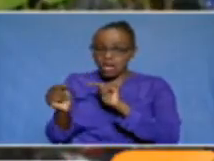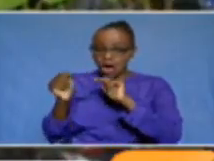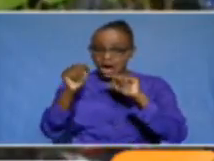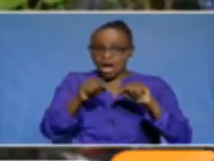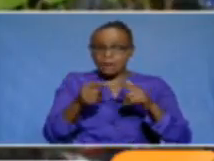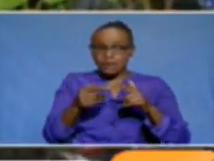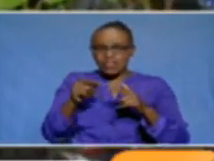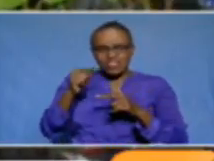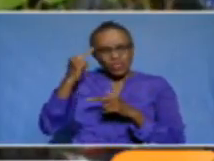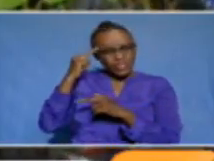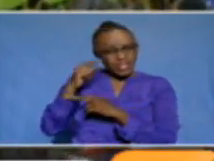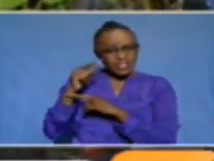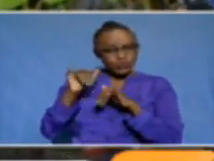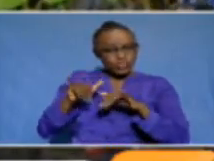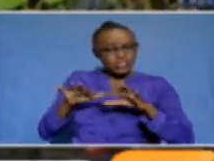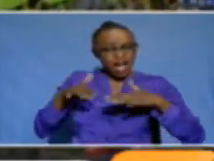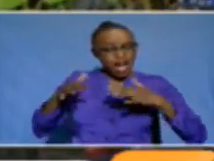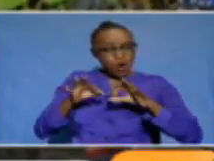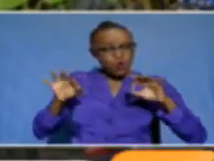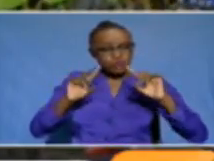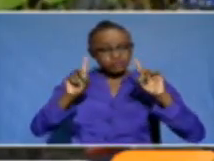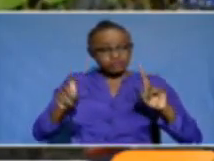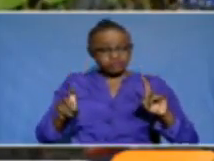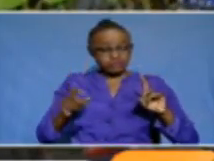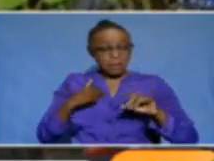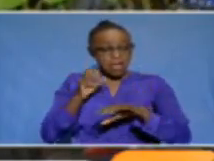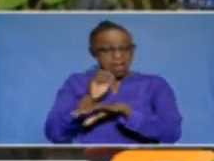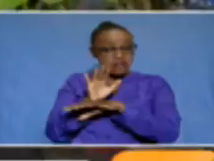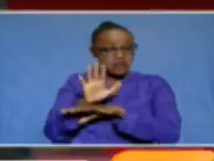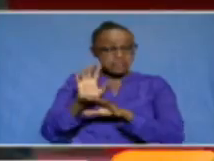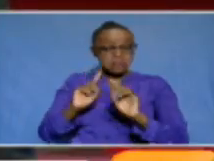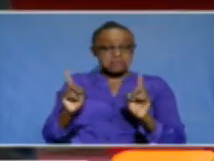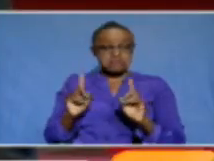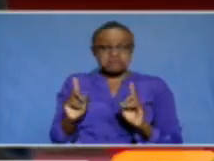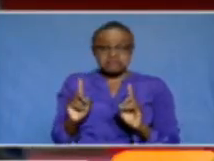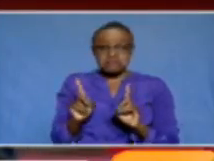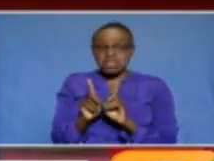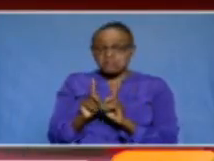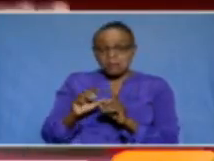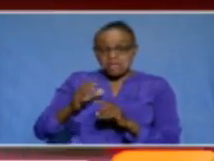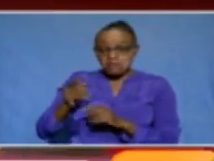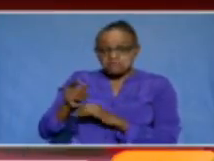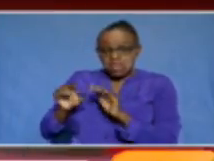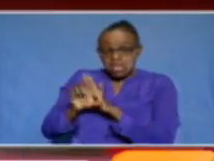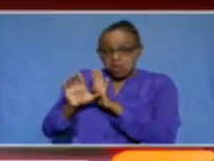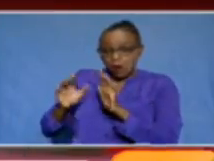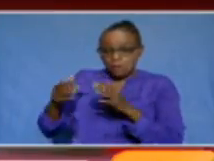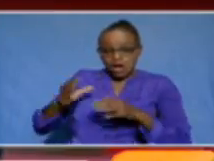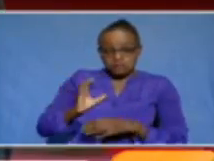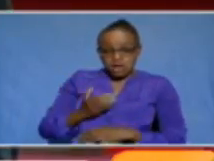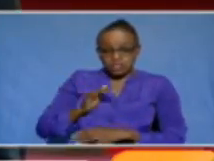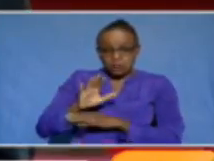How long do you think that will take? I'm not your advisor. You have your counsel and what?